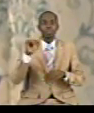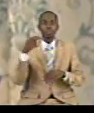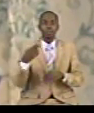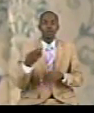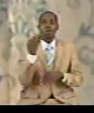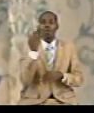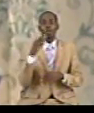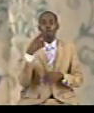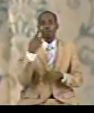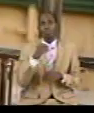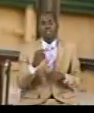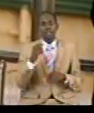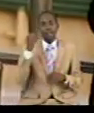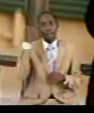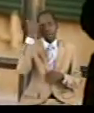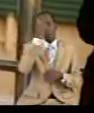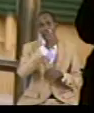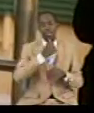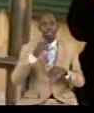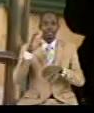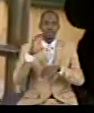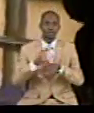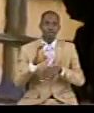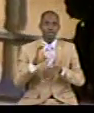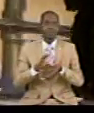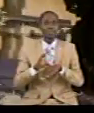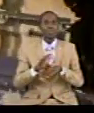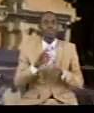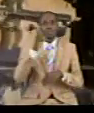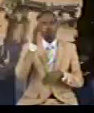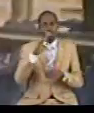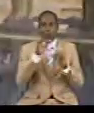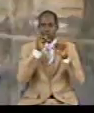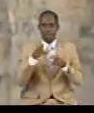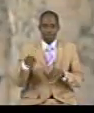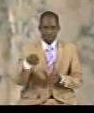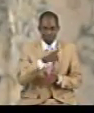us. You are welcome, sir. God bless you, sir.